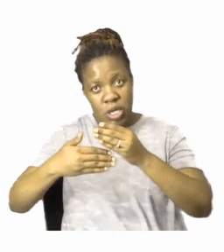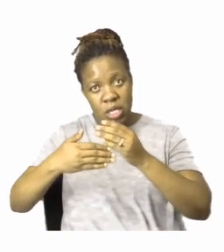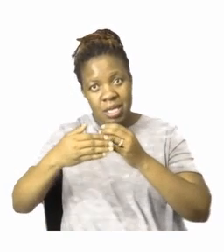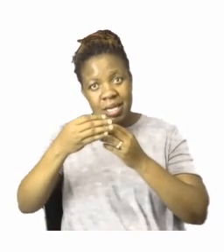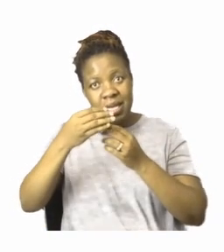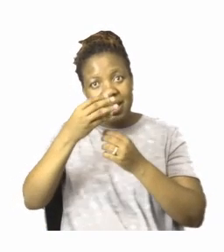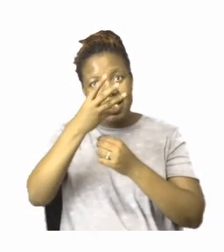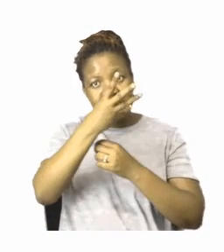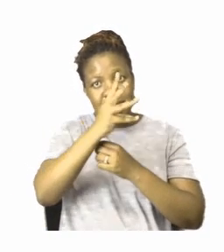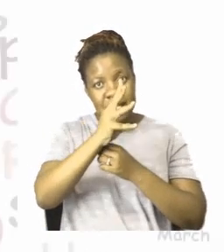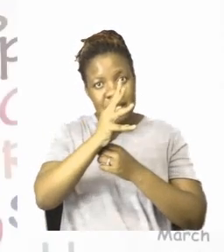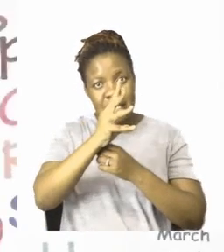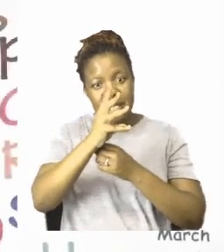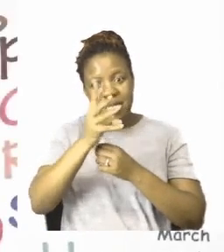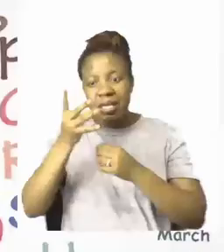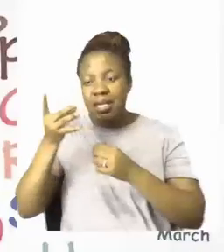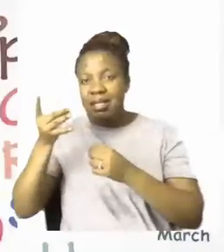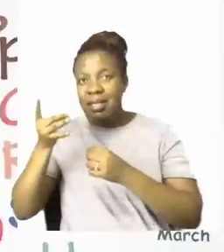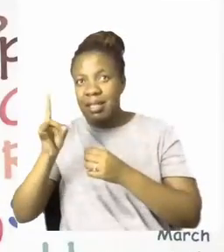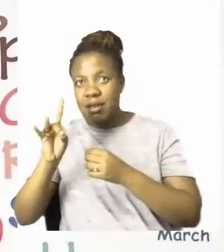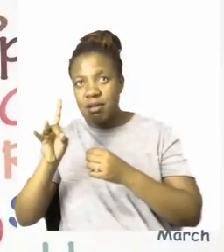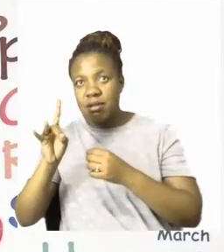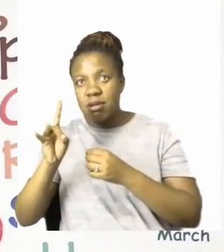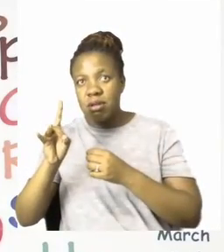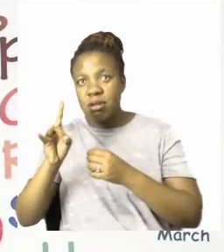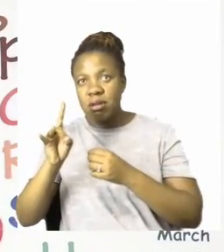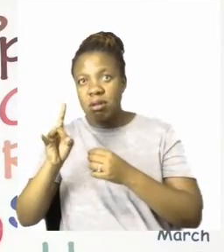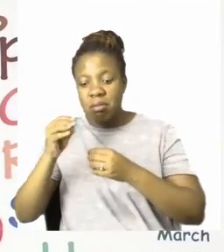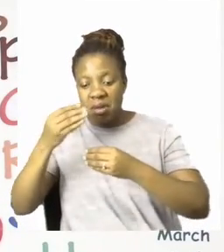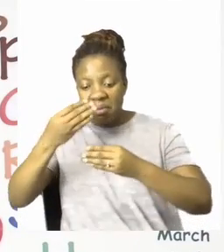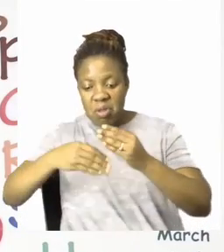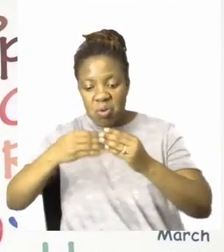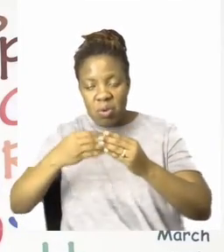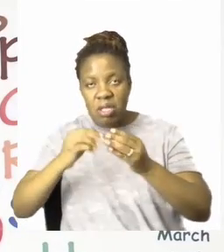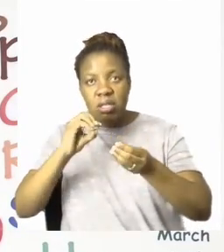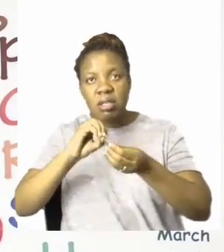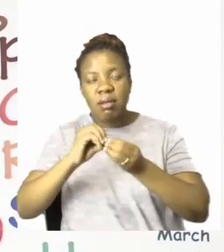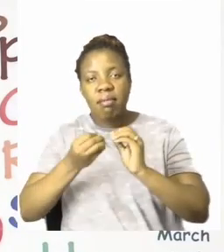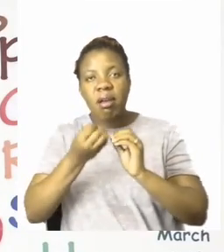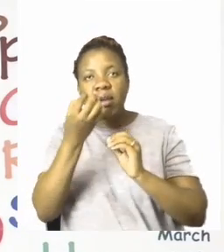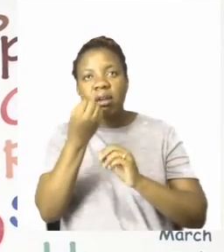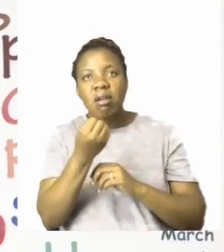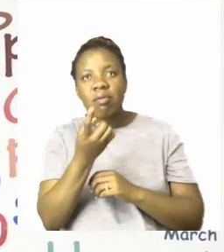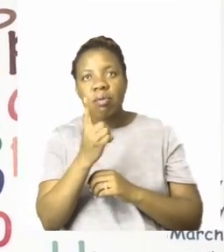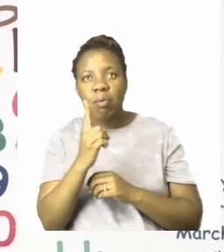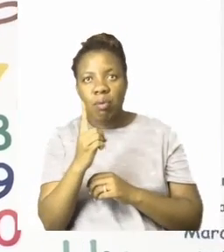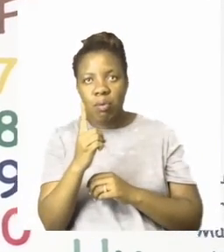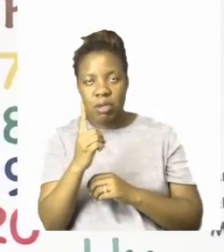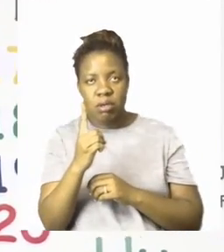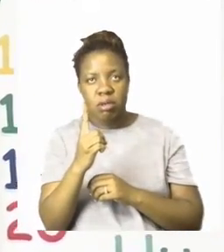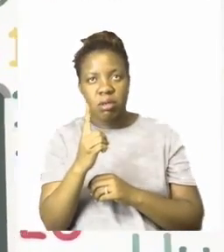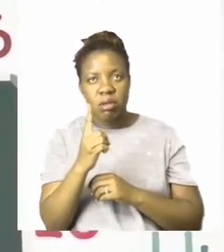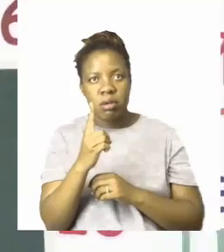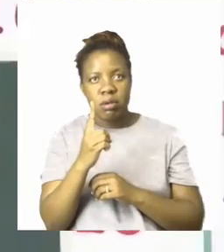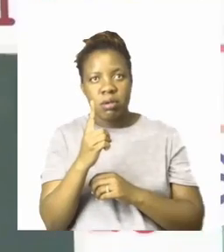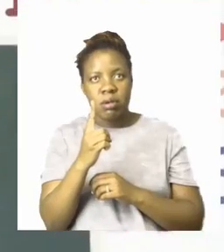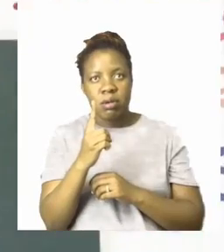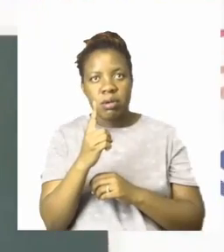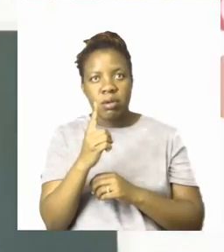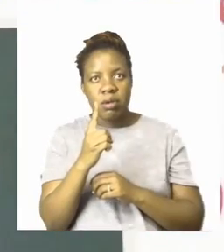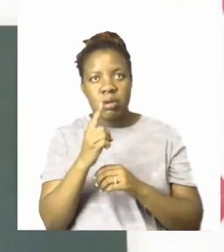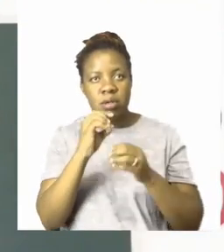the board I also wrote some of the clues here. So let's quickly refresh our memories and see. For